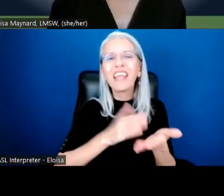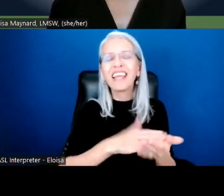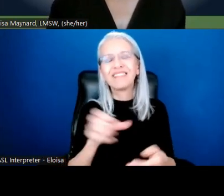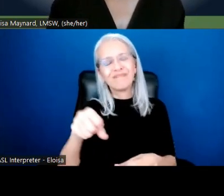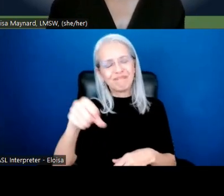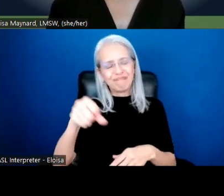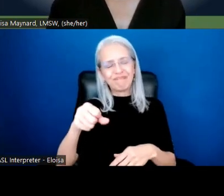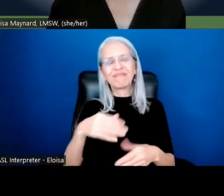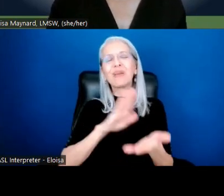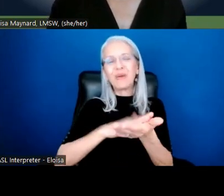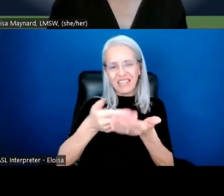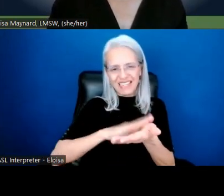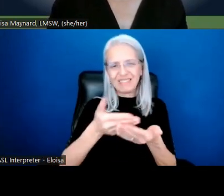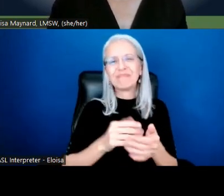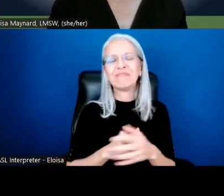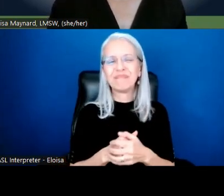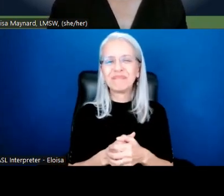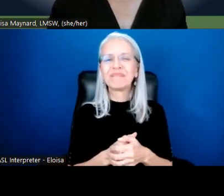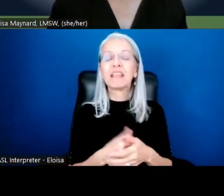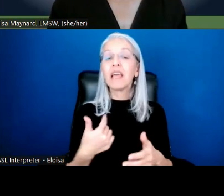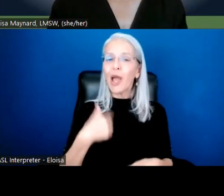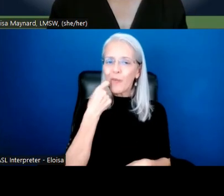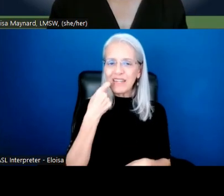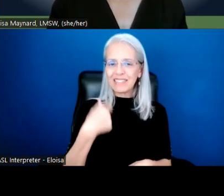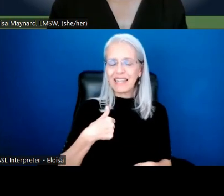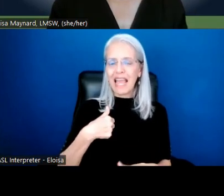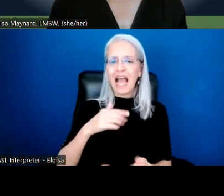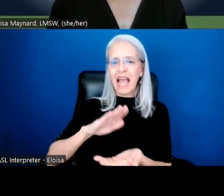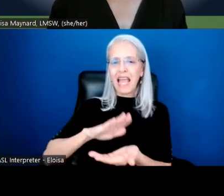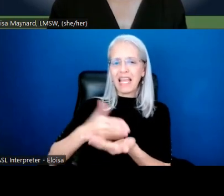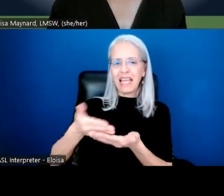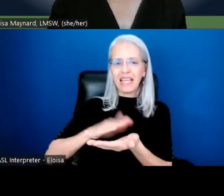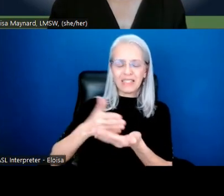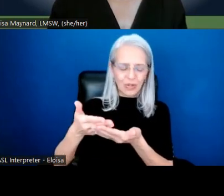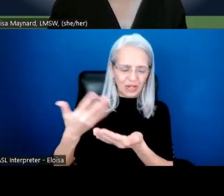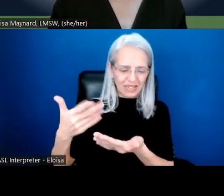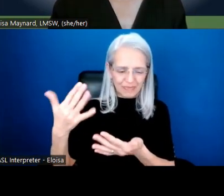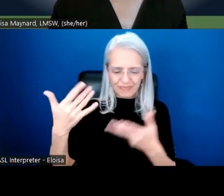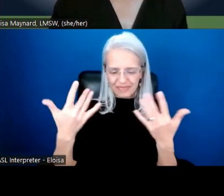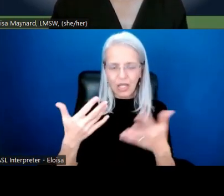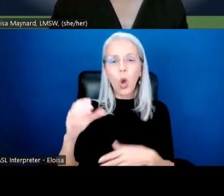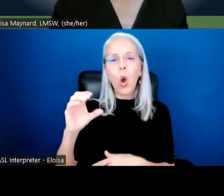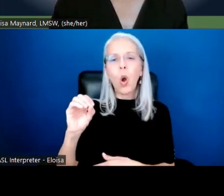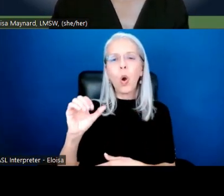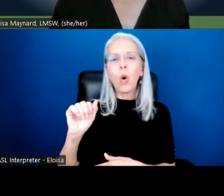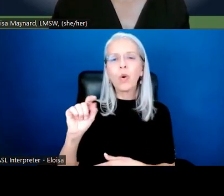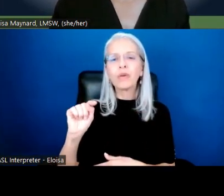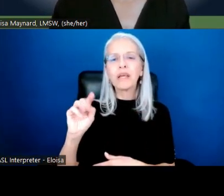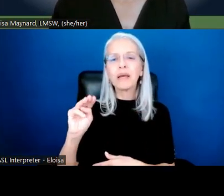yes. I recently cooked some oatmeal raisin kits with a couple